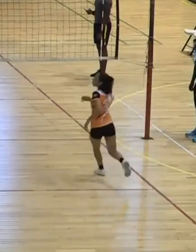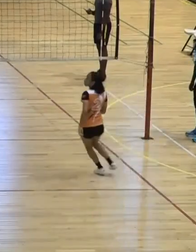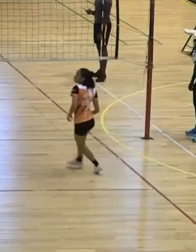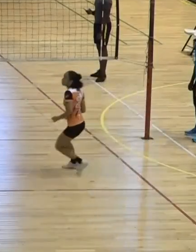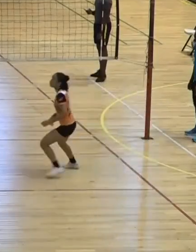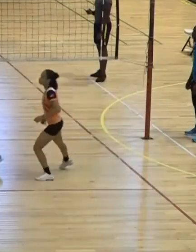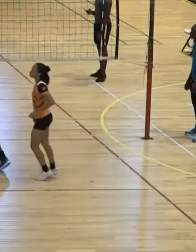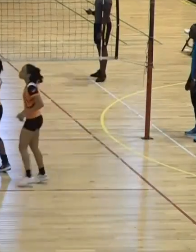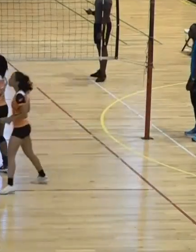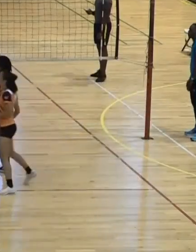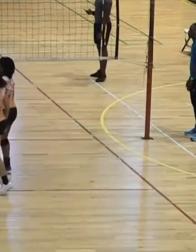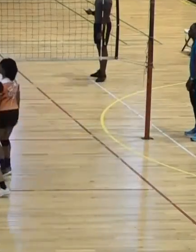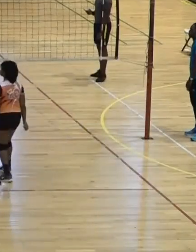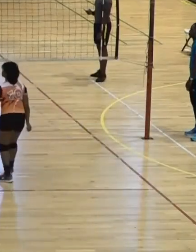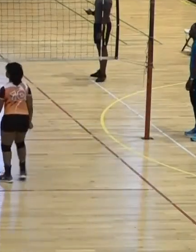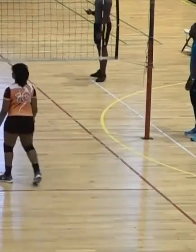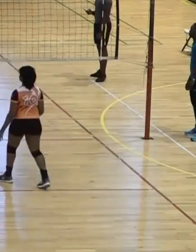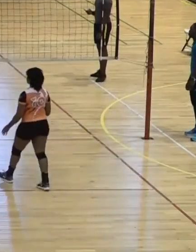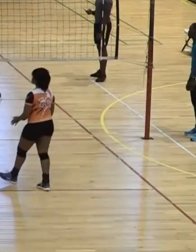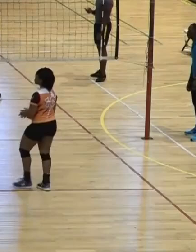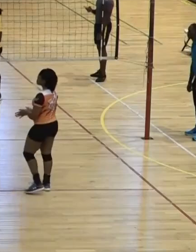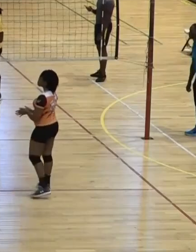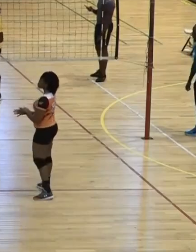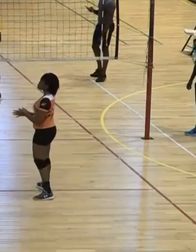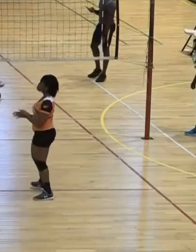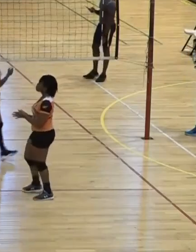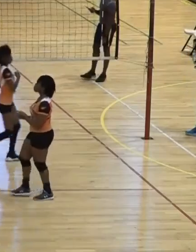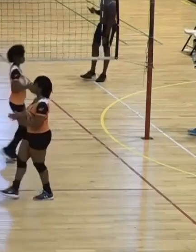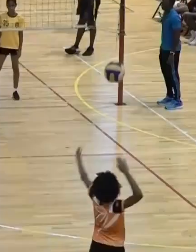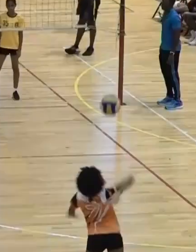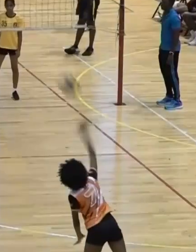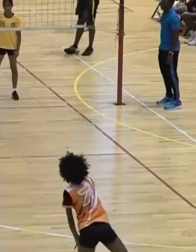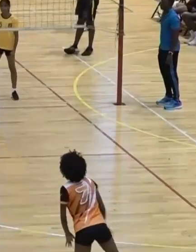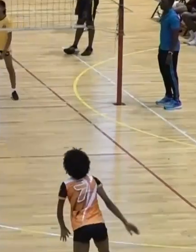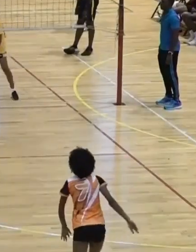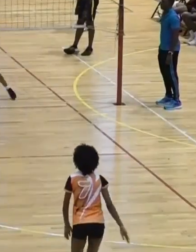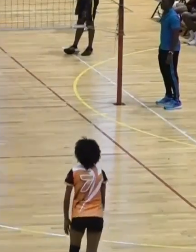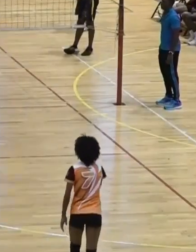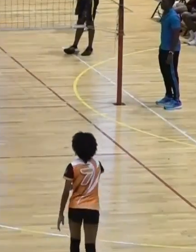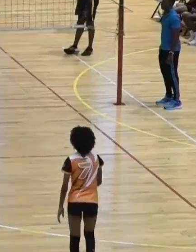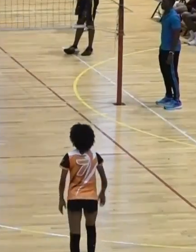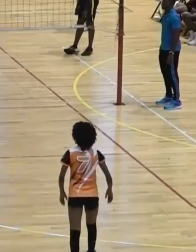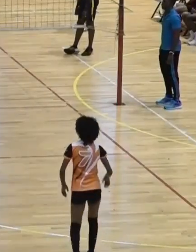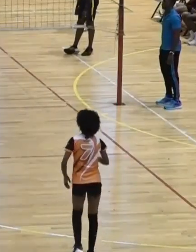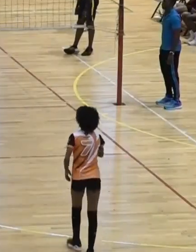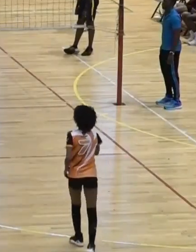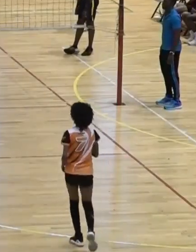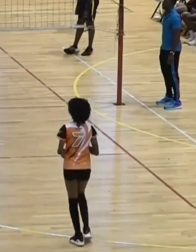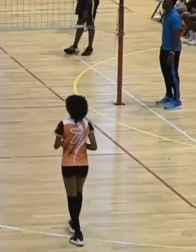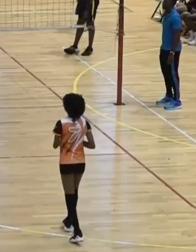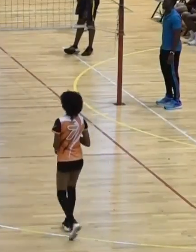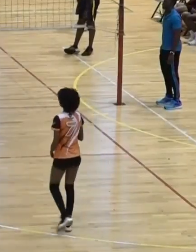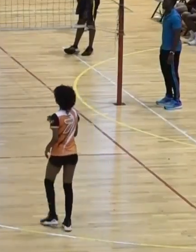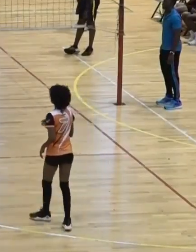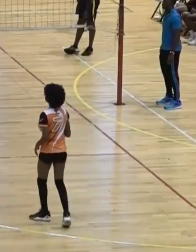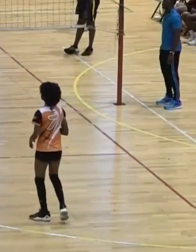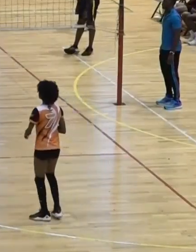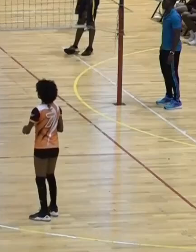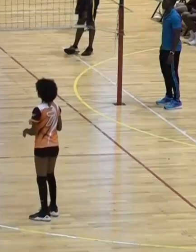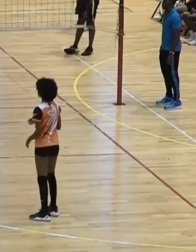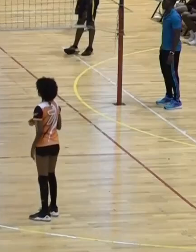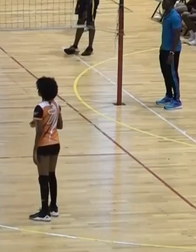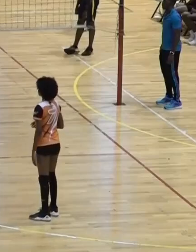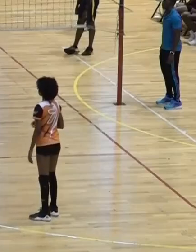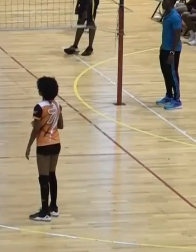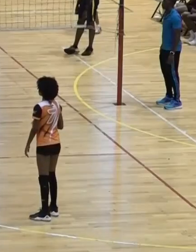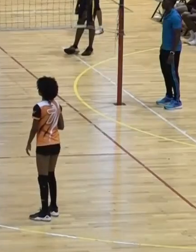3 HC players. Easy pickings. Up 11-9 in the first. BCC will complete the task